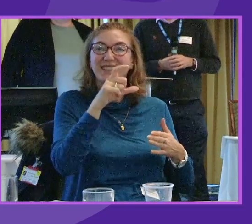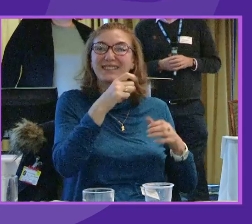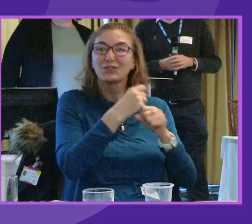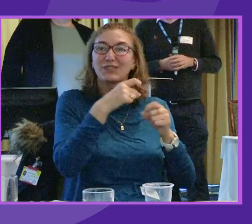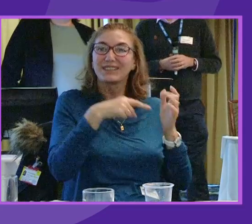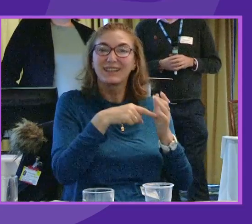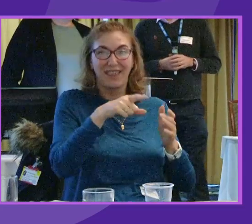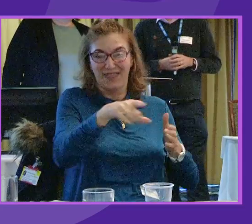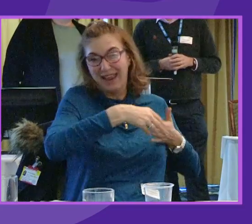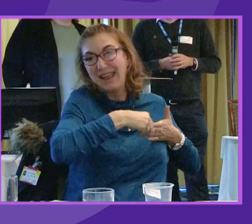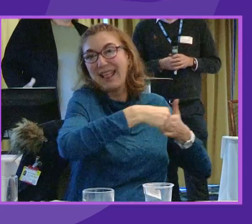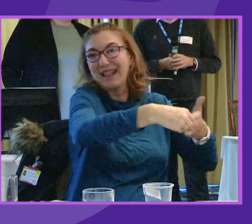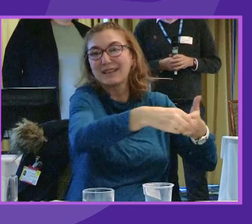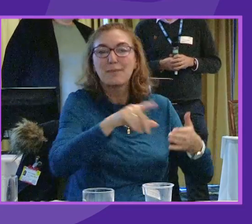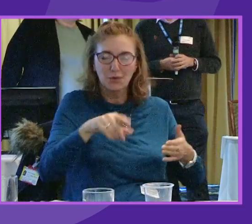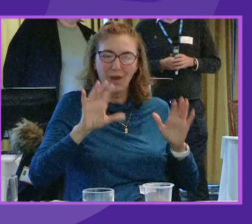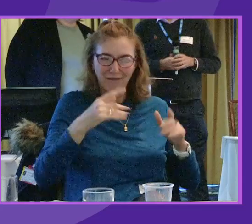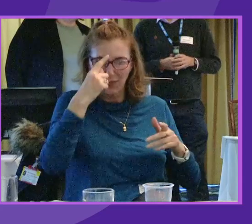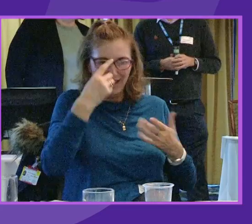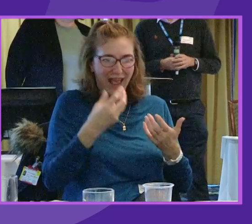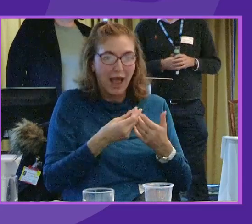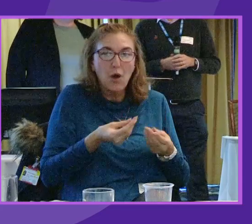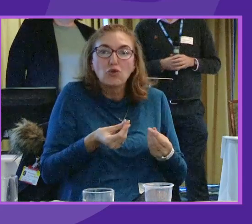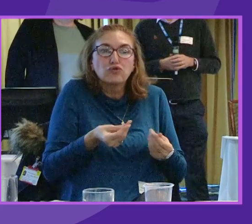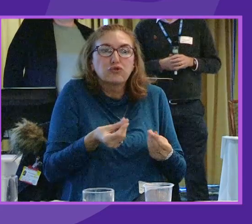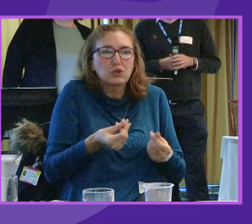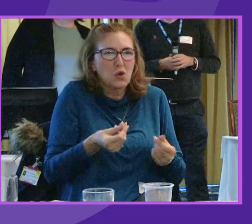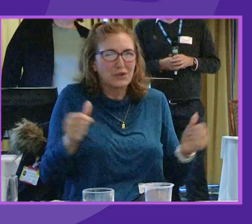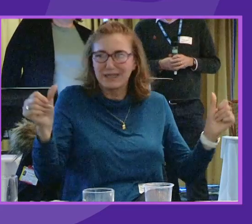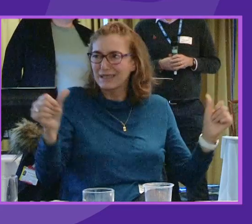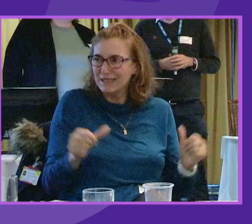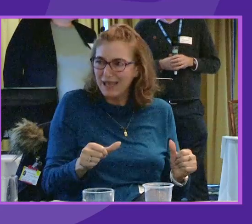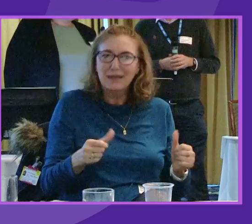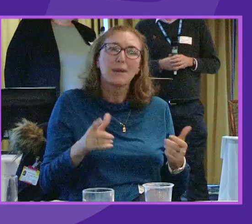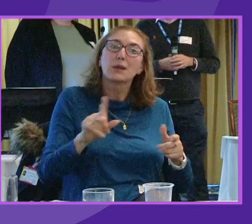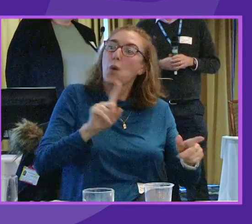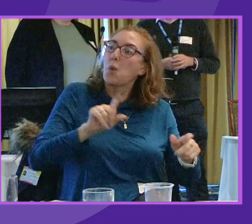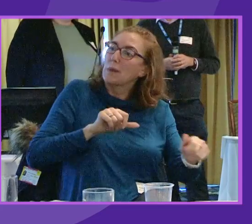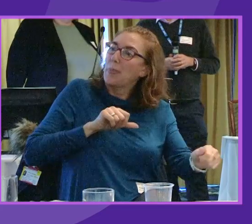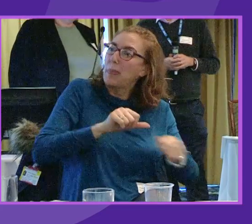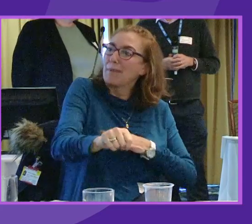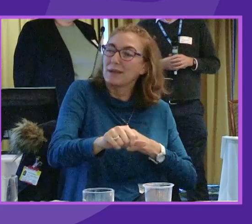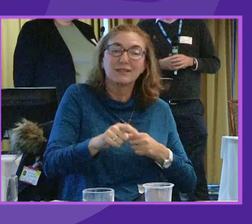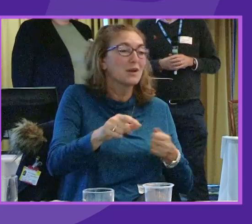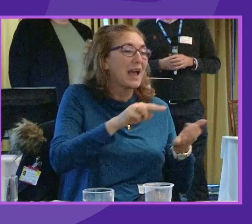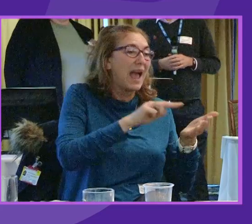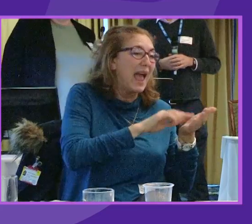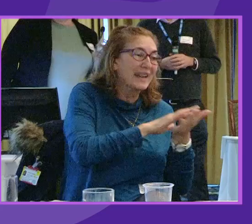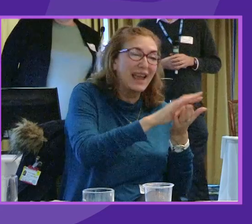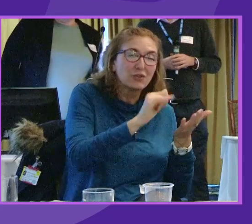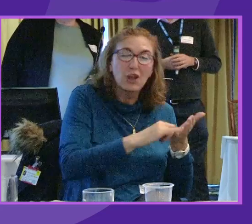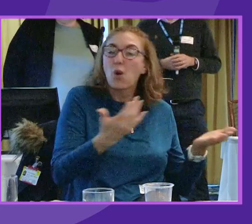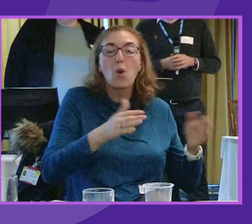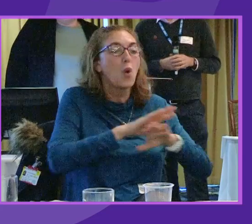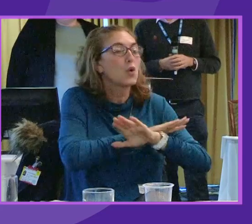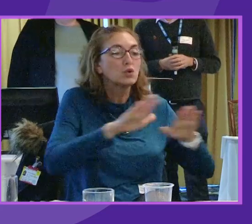just IAPT leaders trying to make a project work on scarce resources for the best of the needs of the community. So that NHS, non-NHS